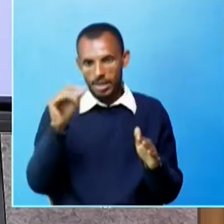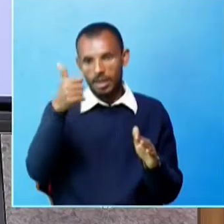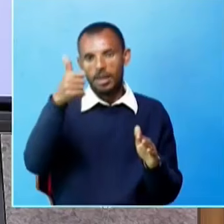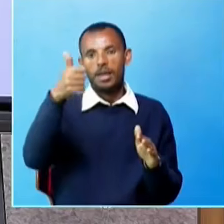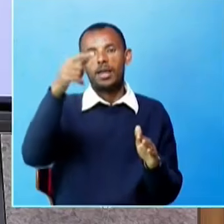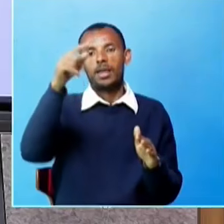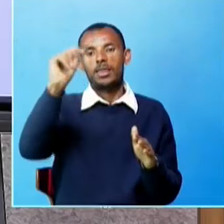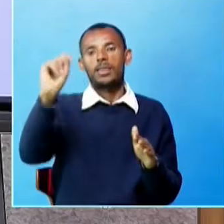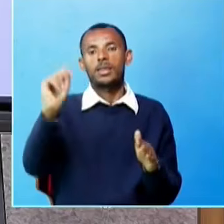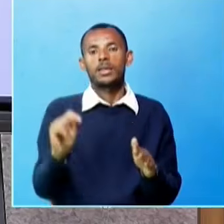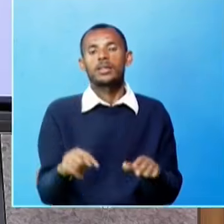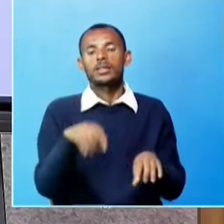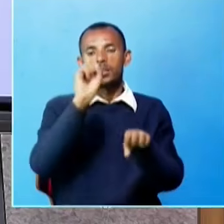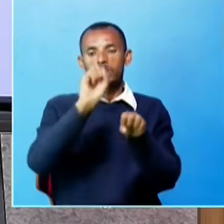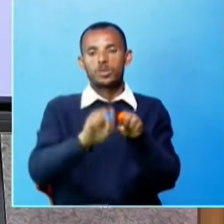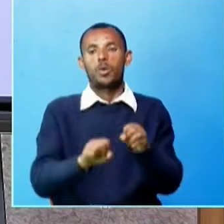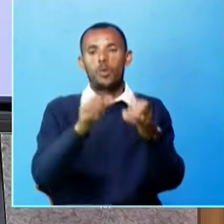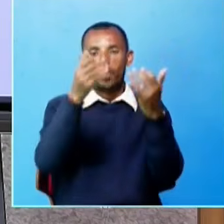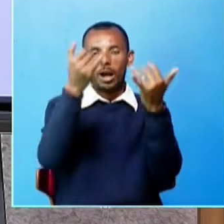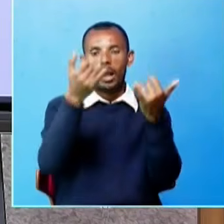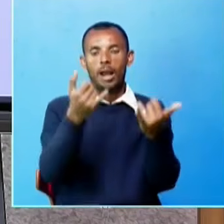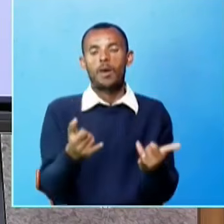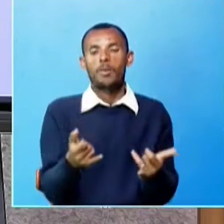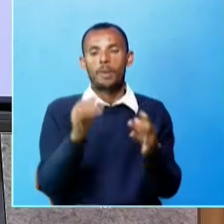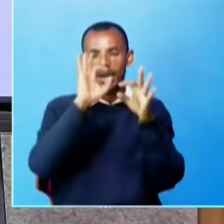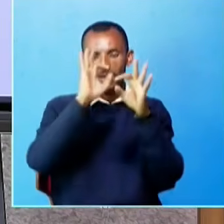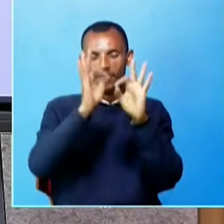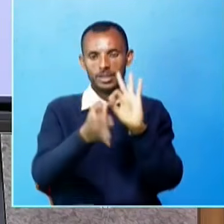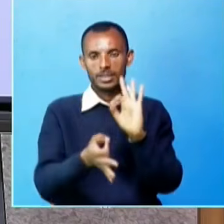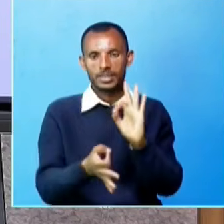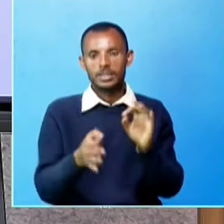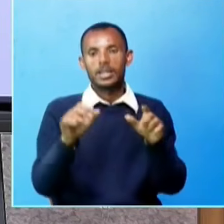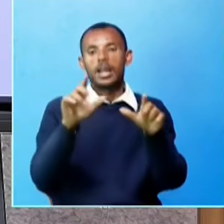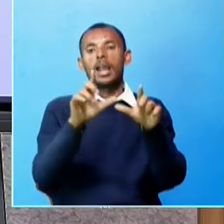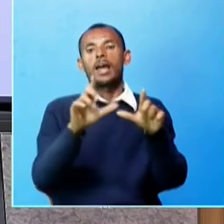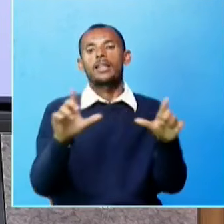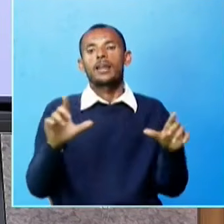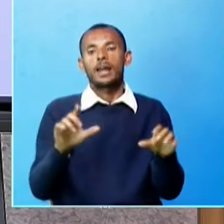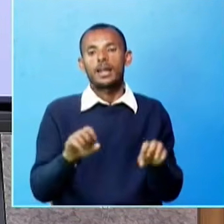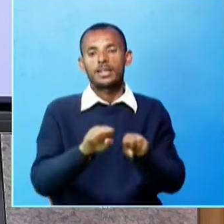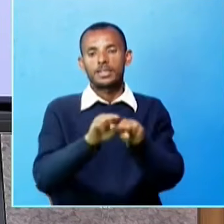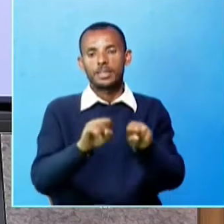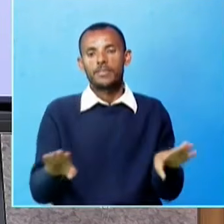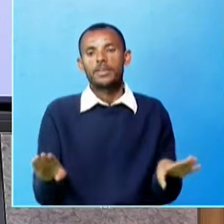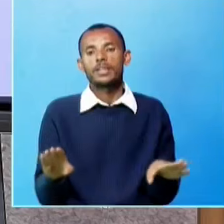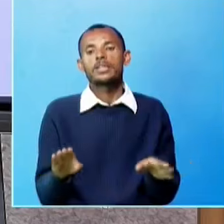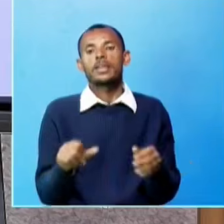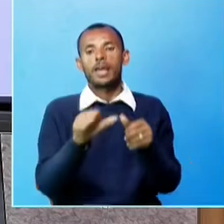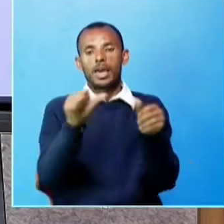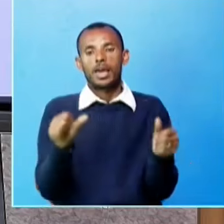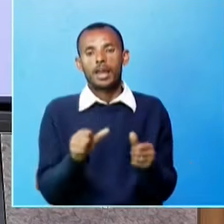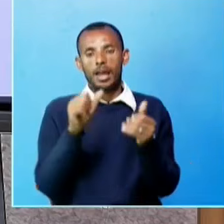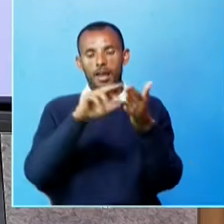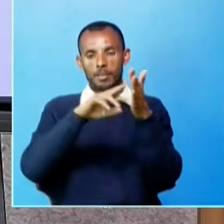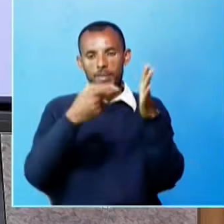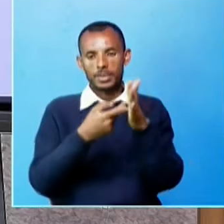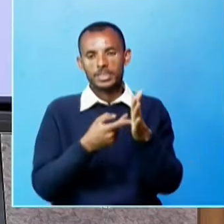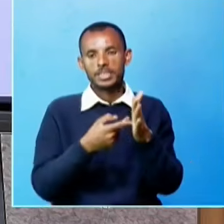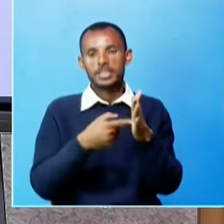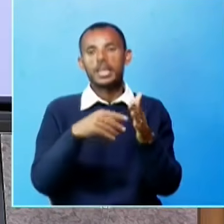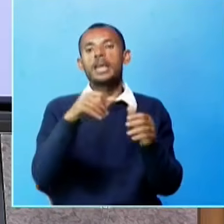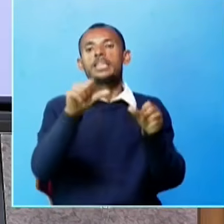area. Okay, so now by definition, the lateral surface area is the area of each